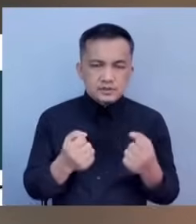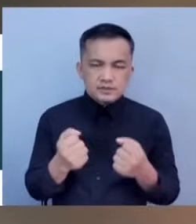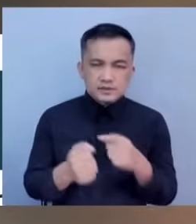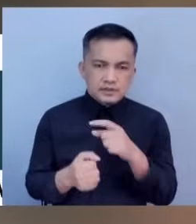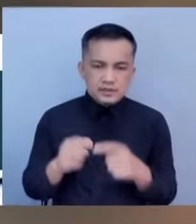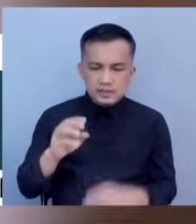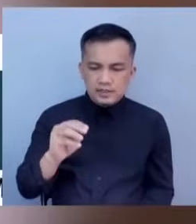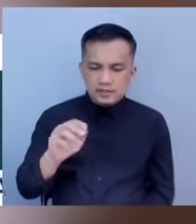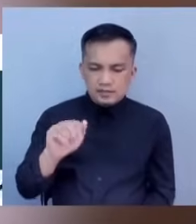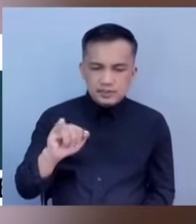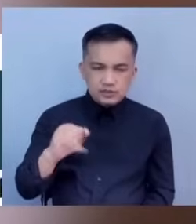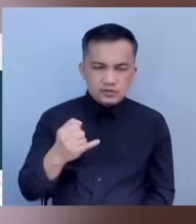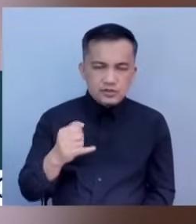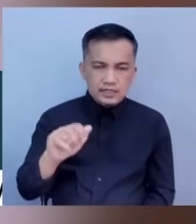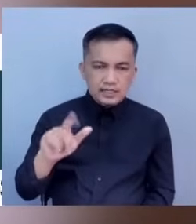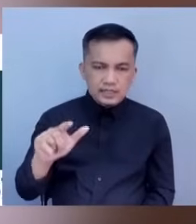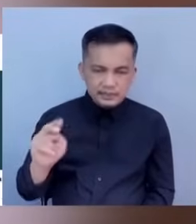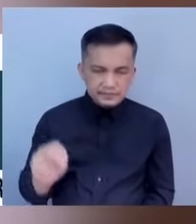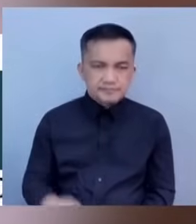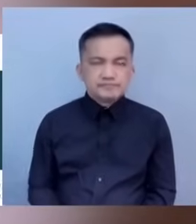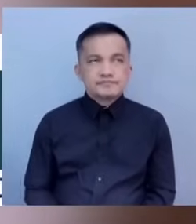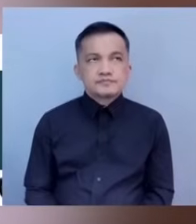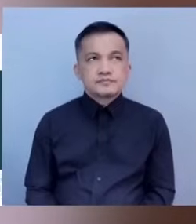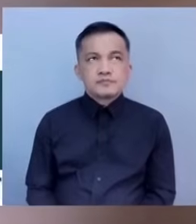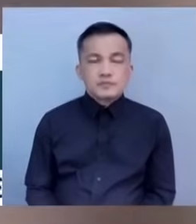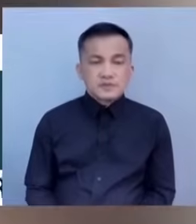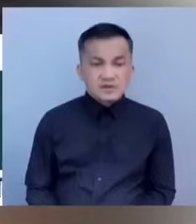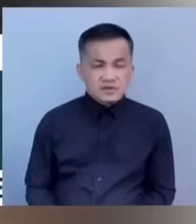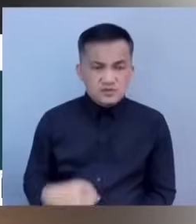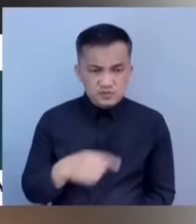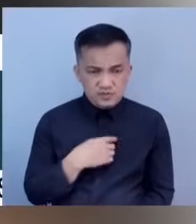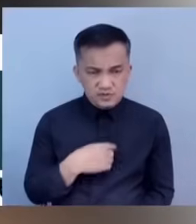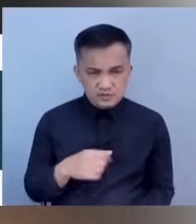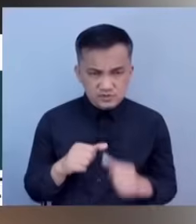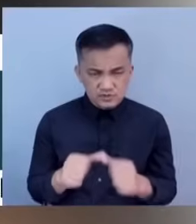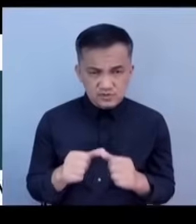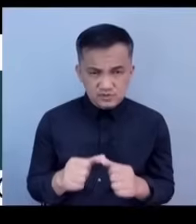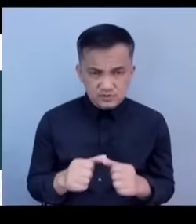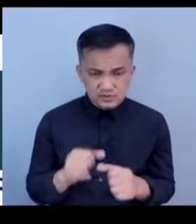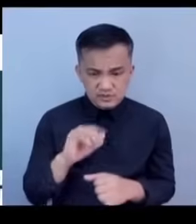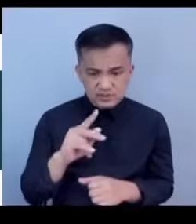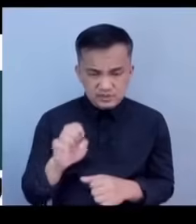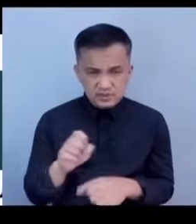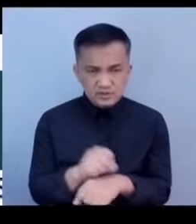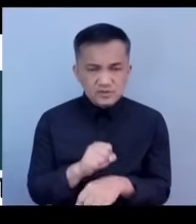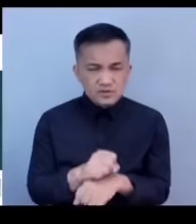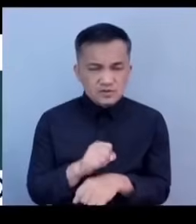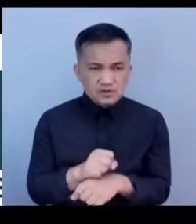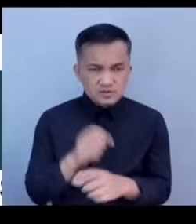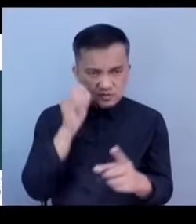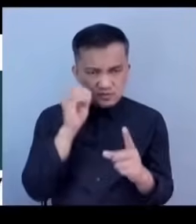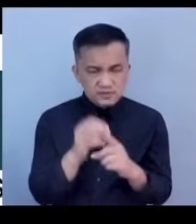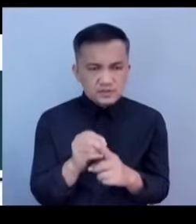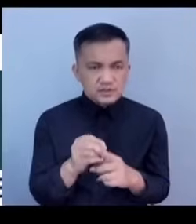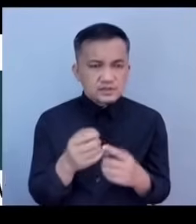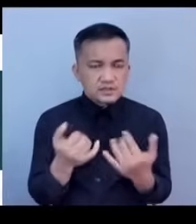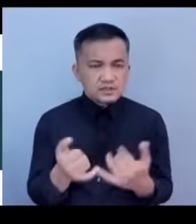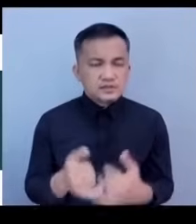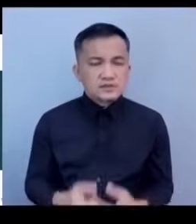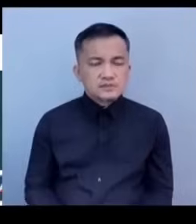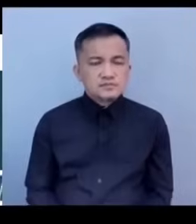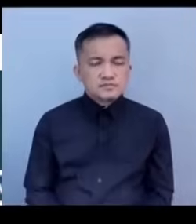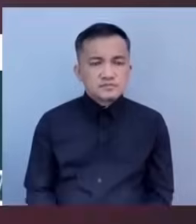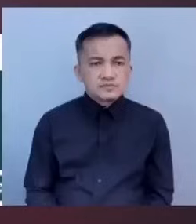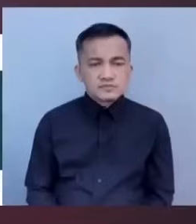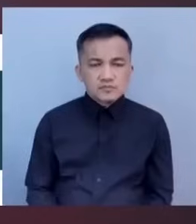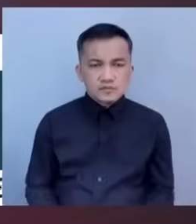Major Alan De Castro. Meron kaming ongoing intelligence work. Yun nga ang objective natin,